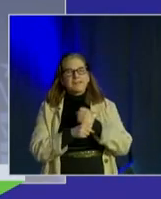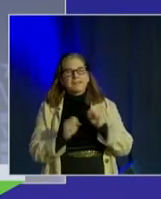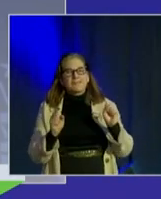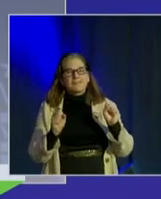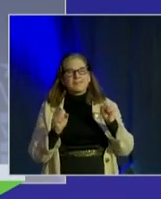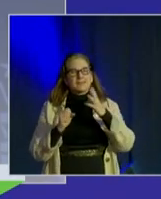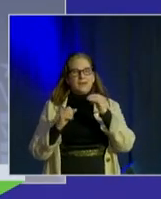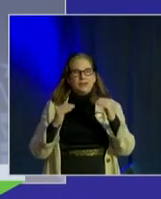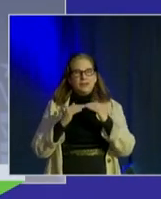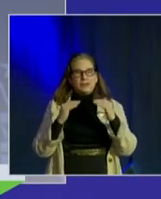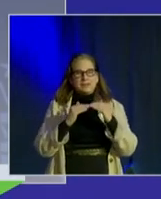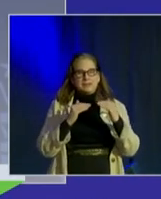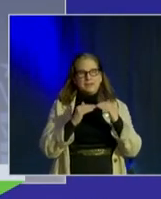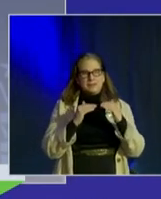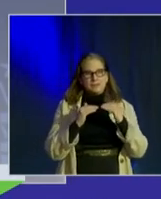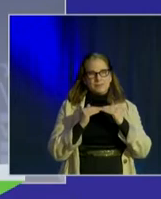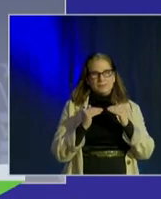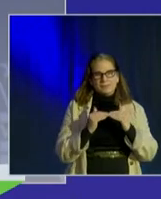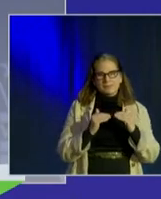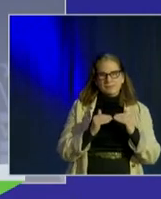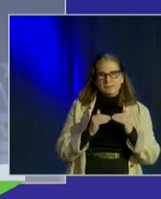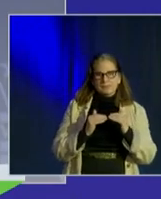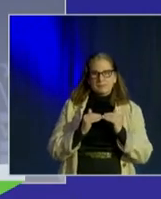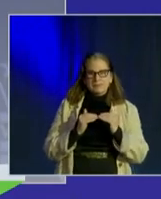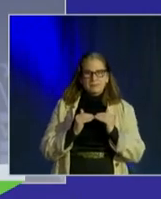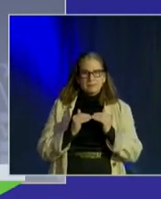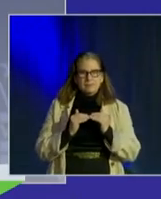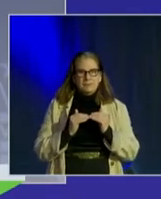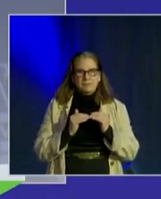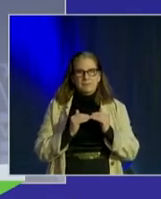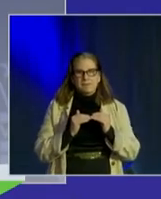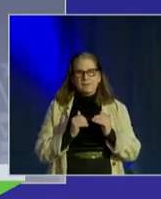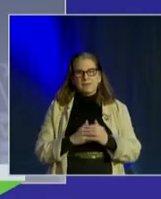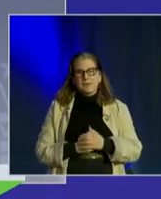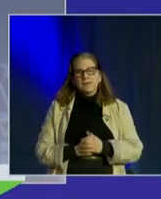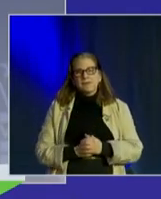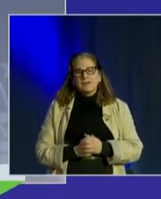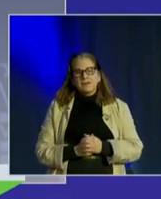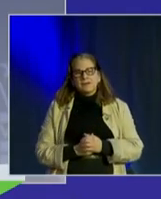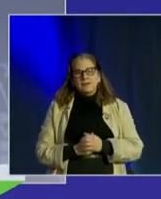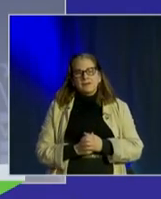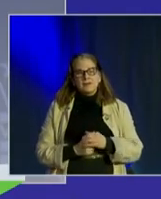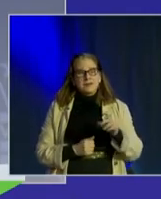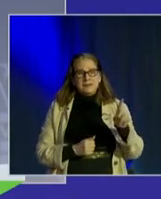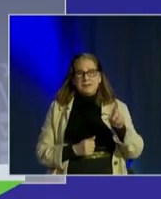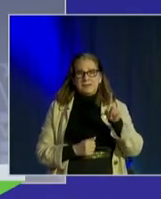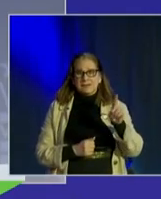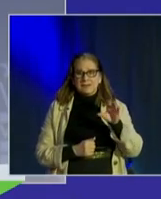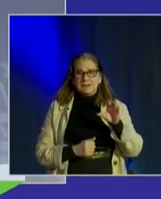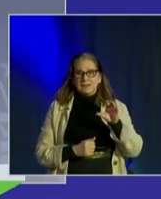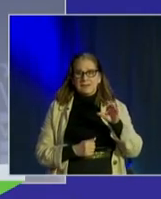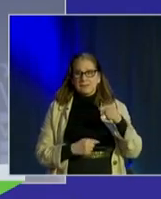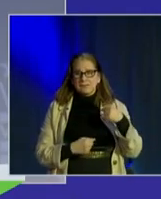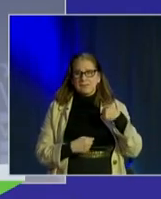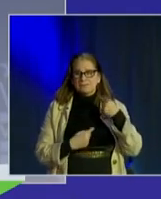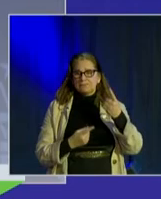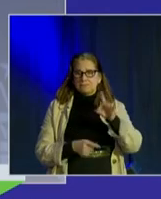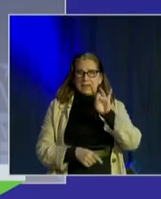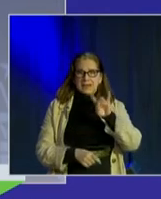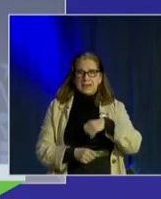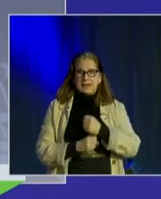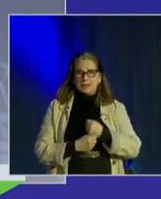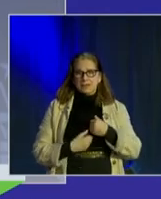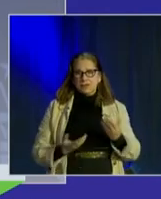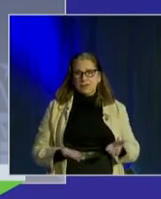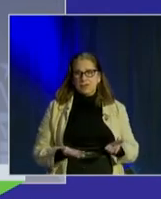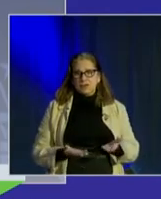Department of the city. I've been a resident of DC for about 8 years, and I've just noticed